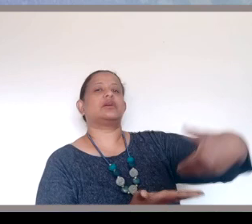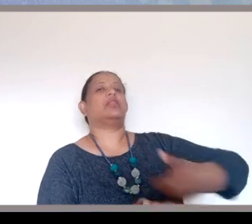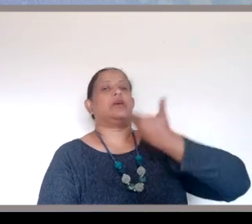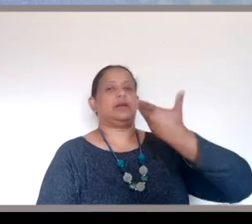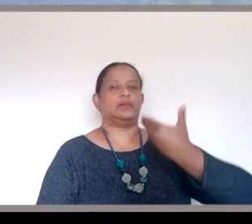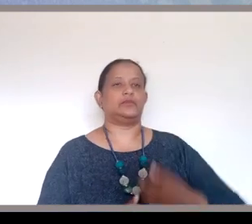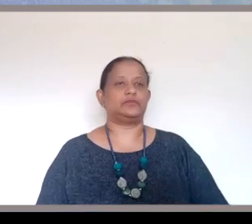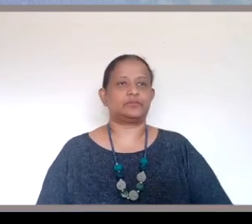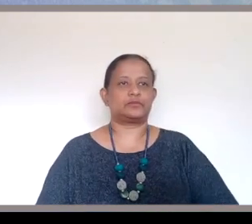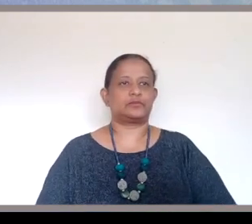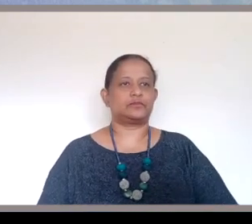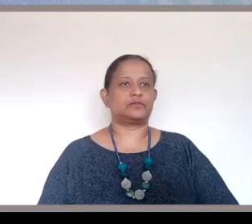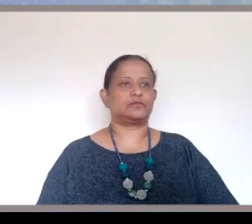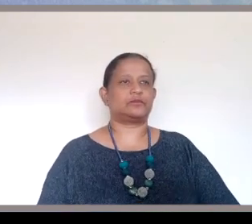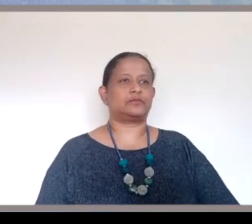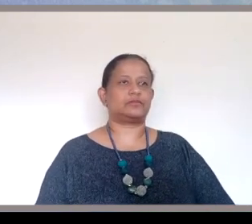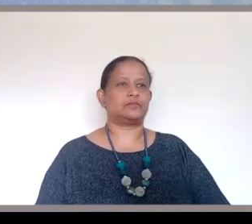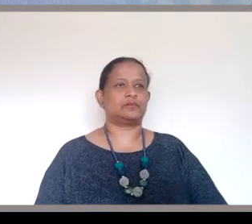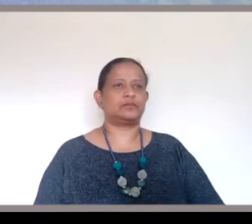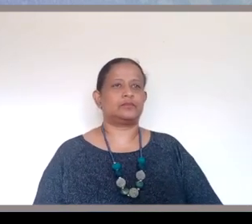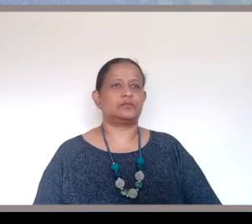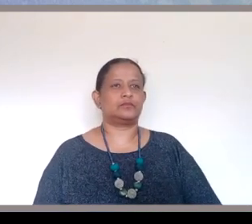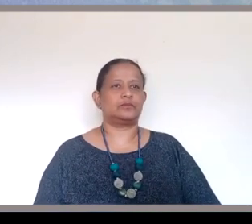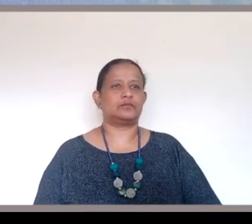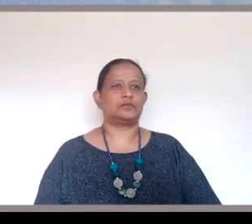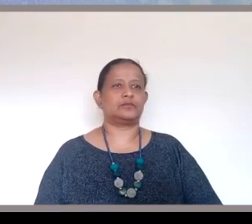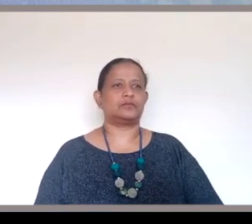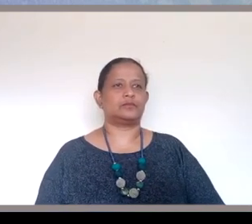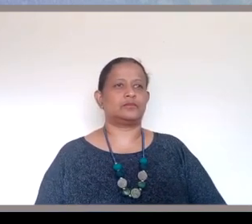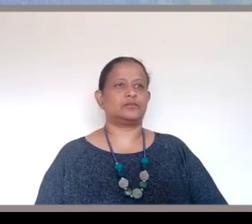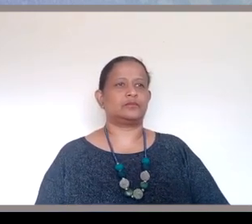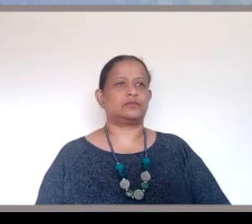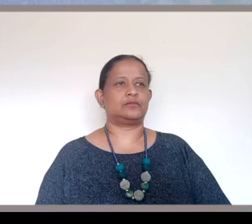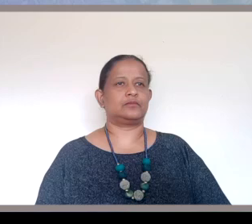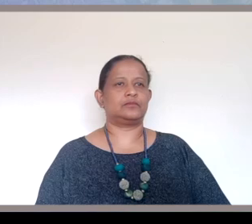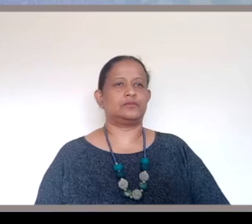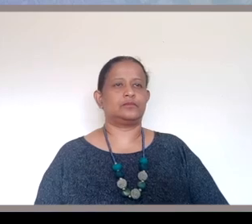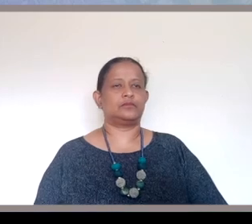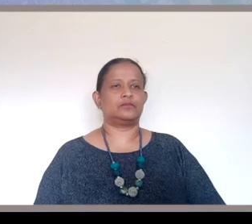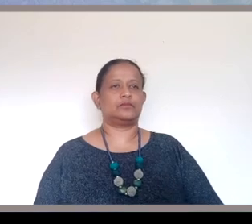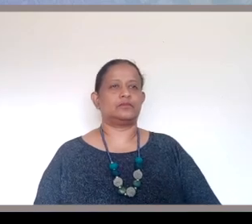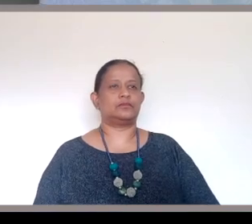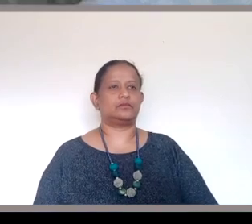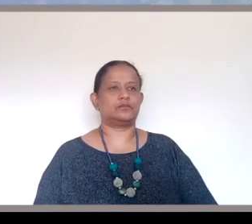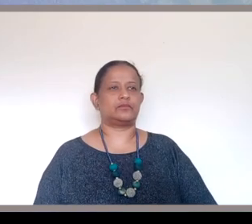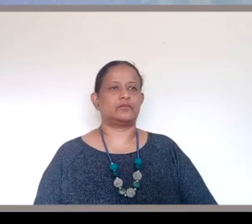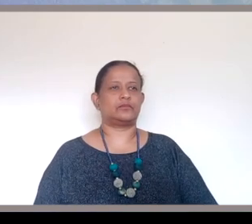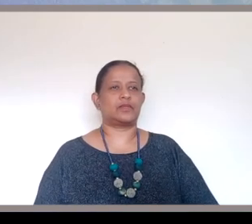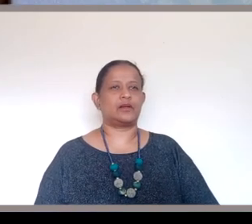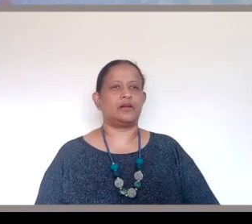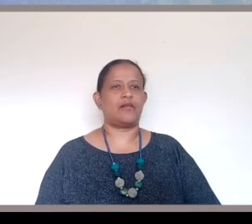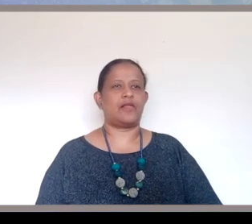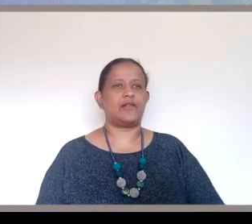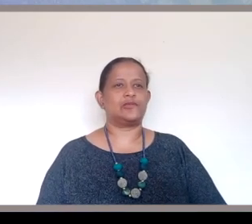okay. You know, you couldn't live without desire. A desire to eat, drink, sleep, the sexual desire to accomplish. You